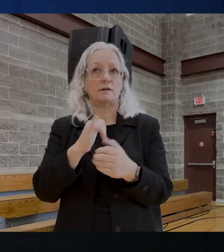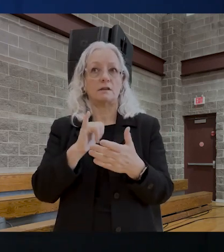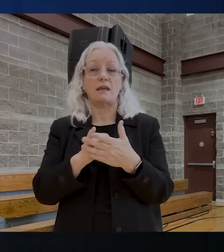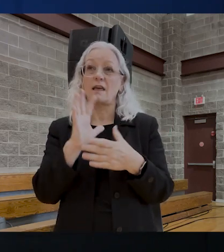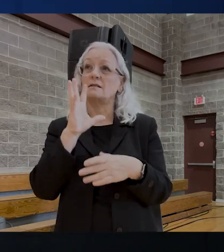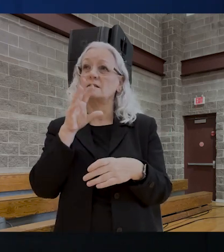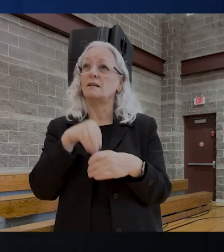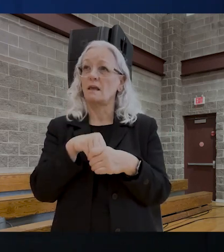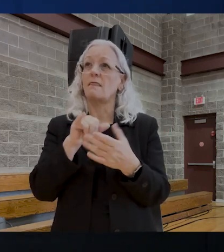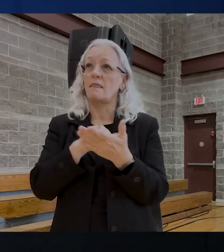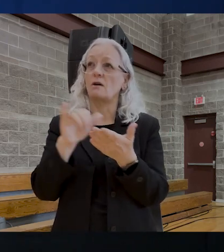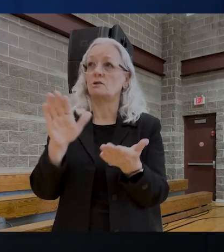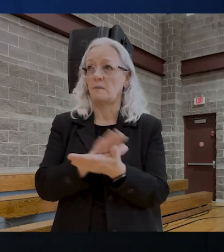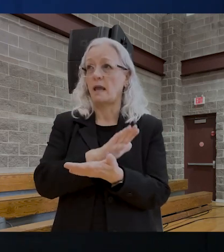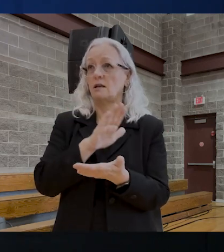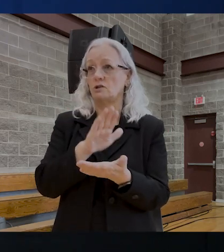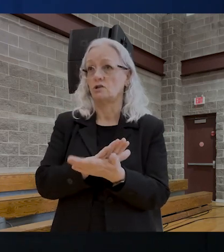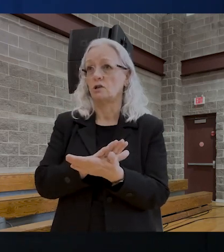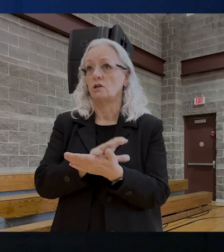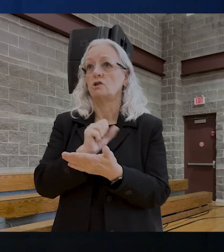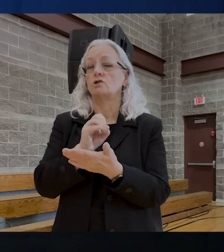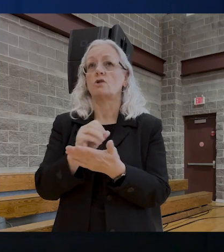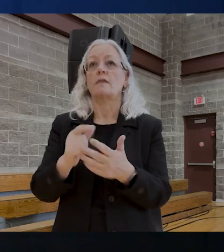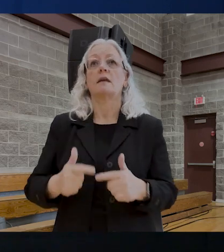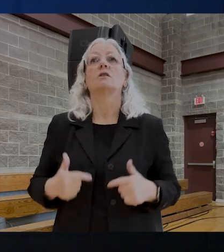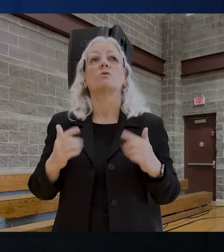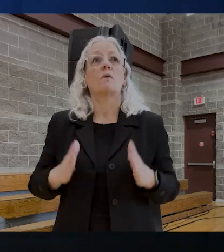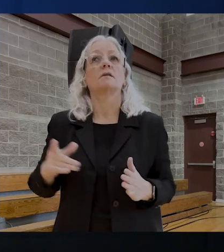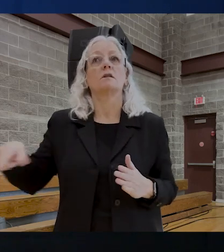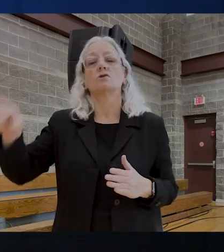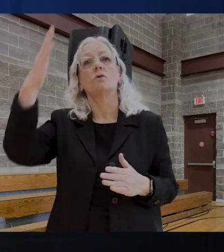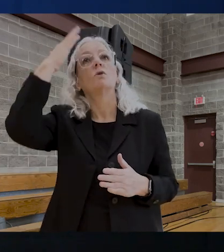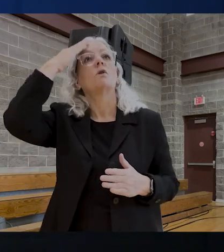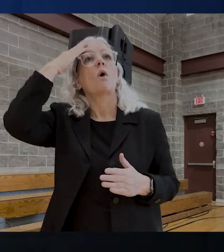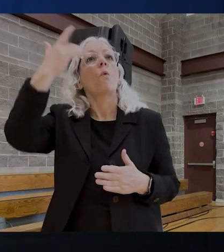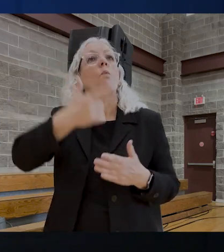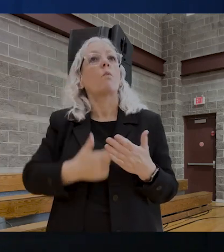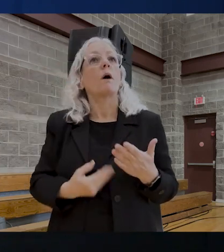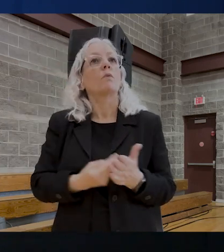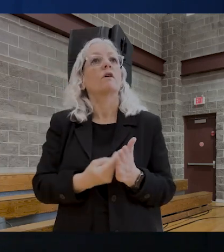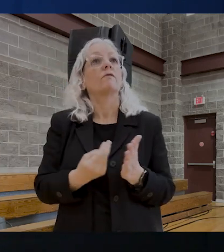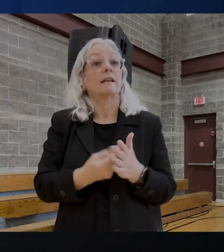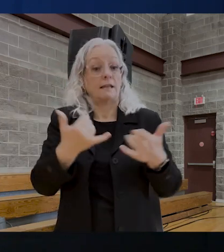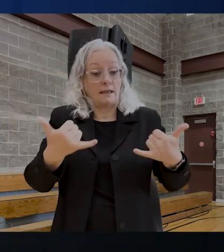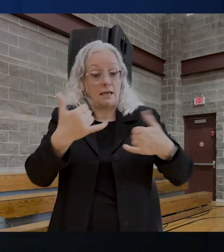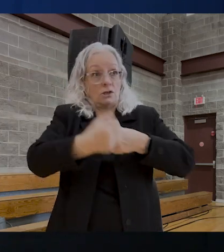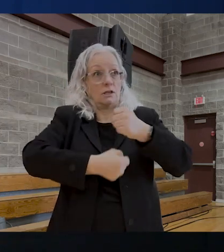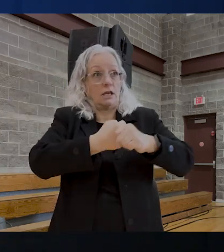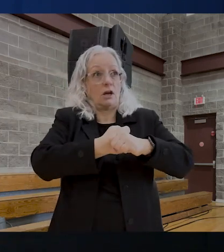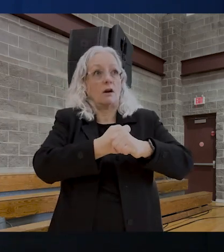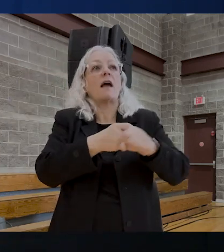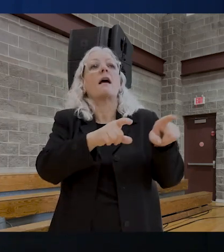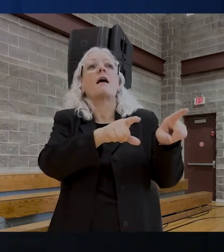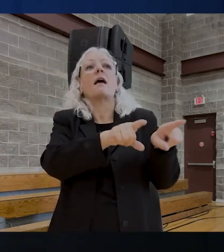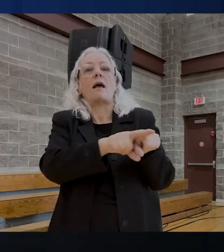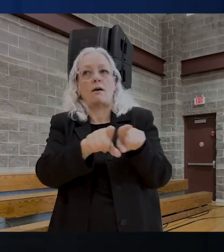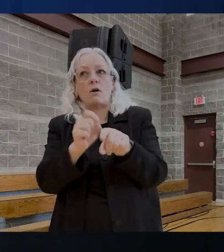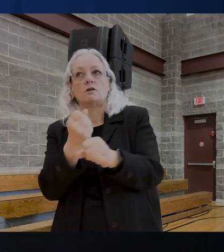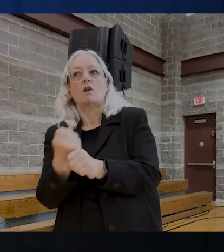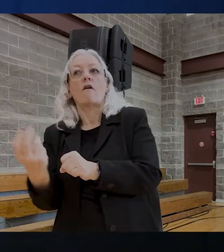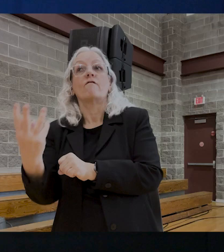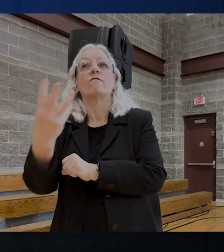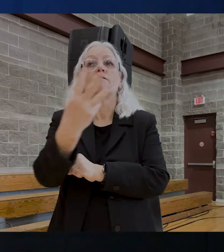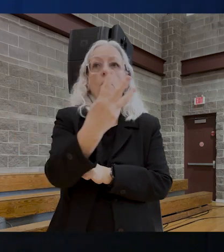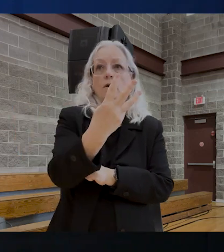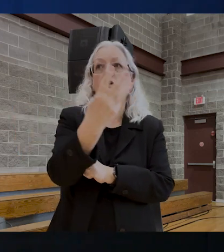in this budget document. So residents not only know what we're funding this year, but also for the next 4 years for capital